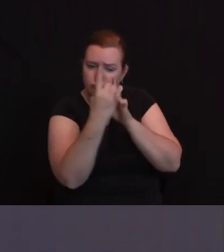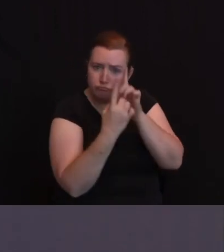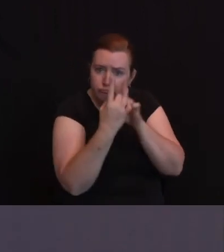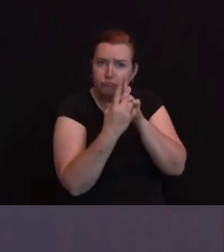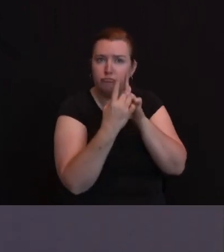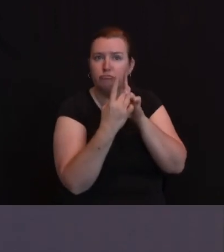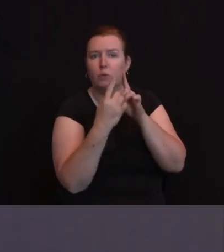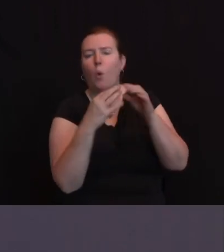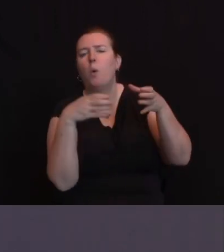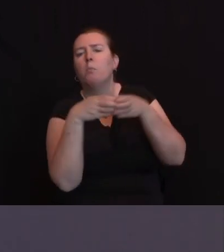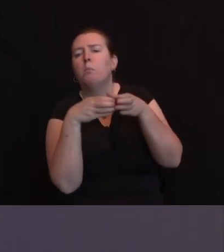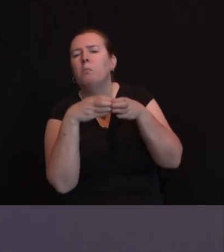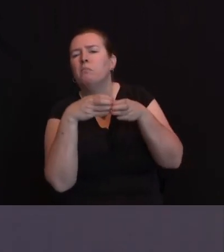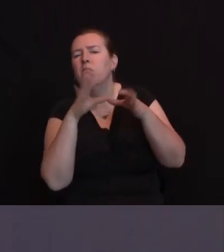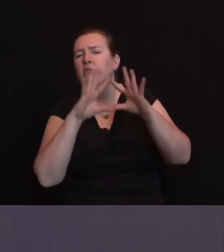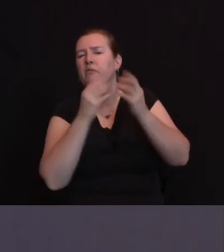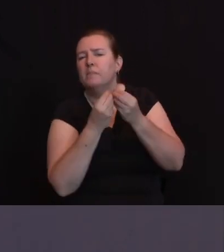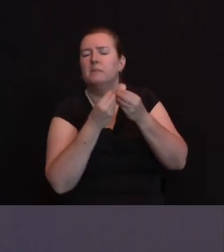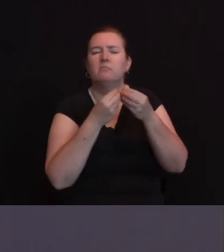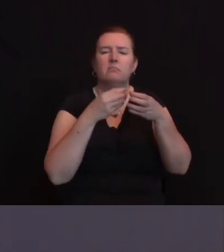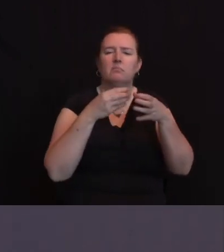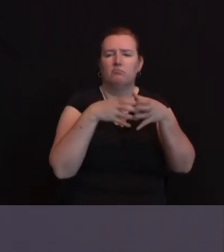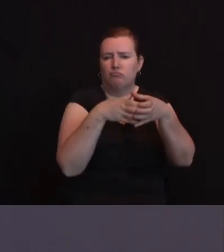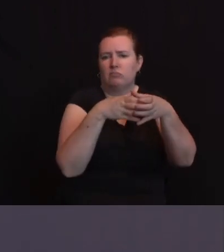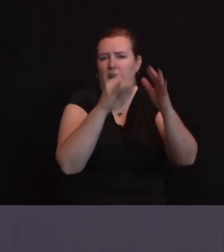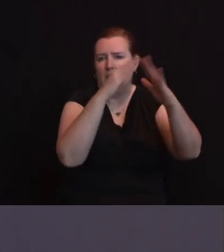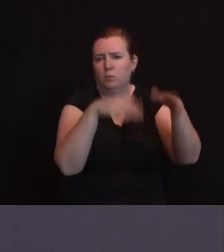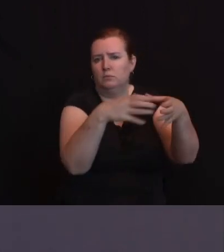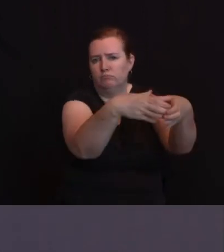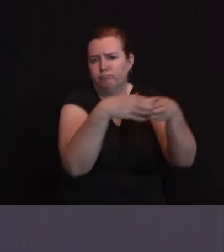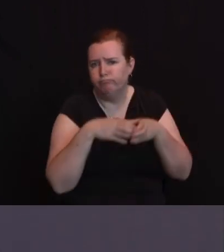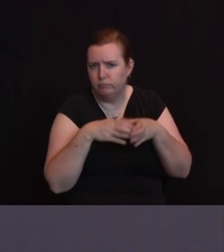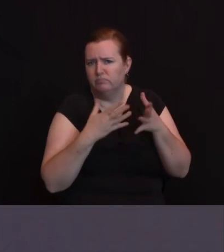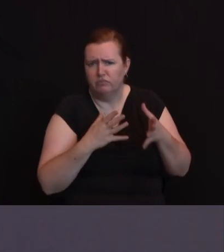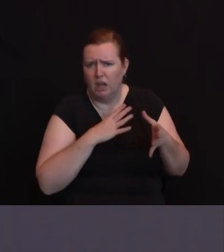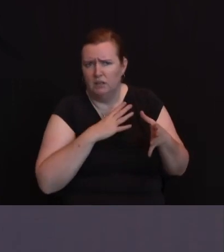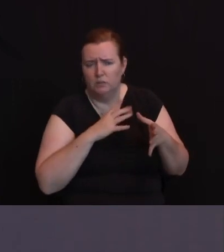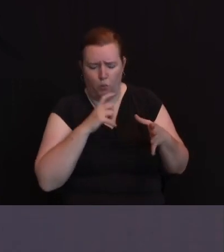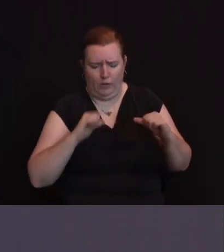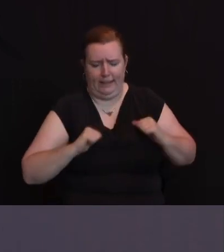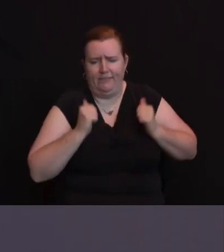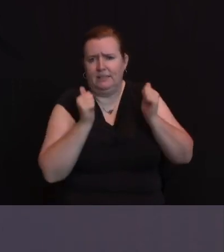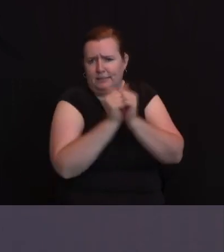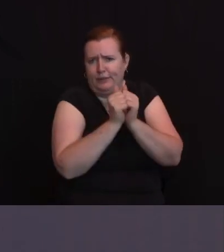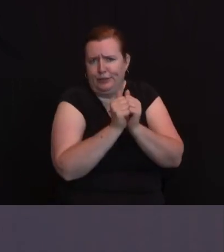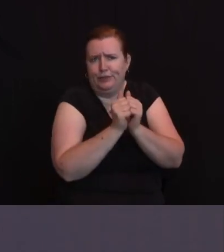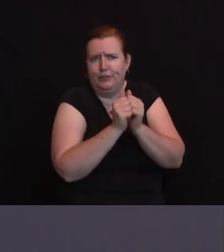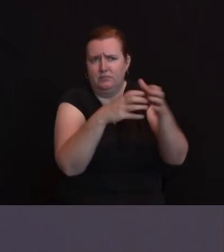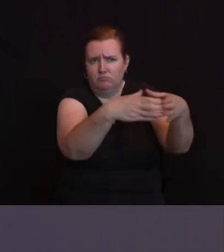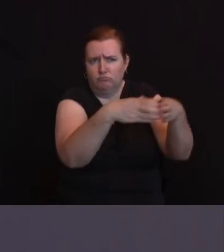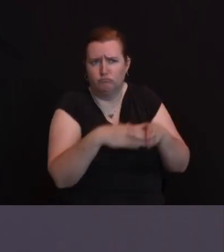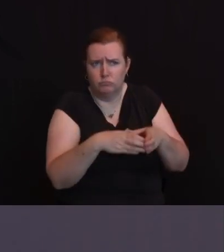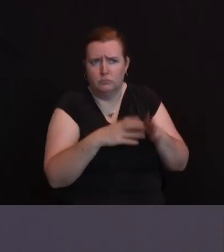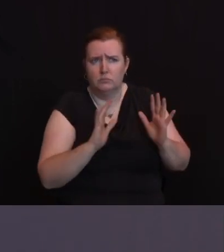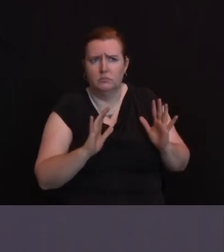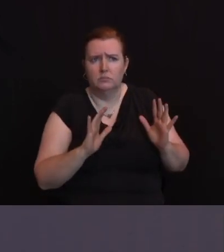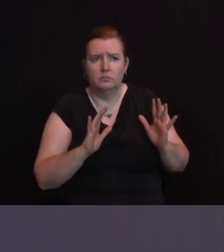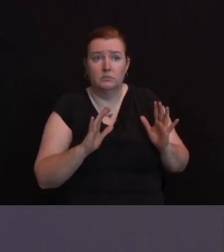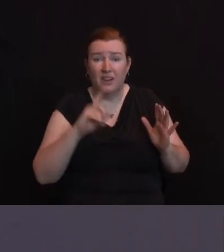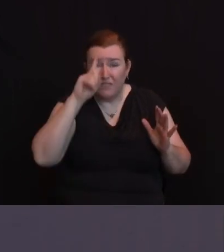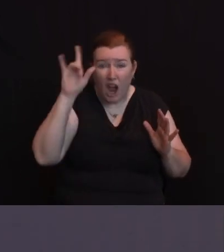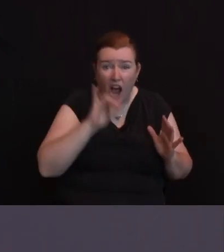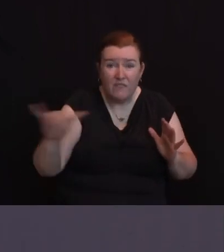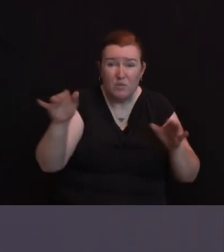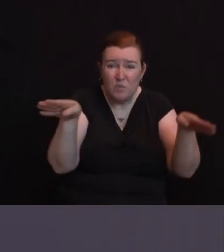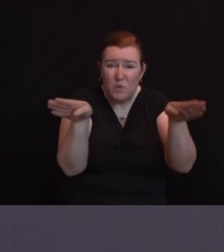is typically a family, but at least a group of people who have been living together. Secondly, it's not a forever and always. I mean, I